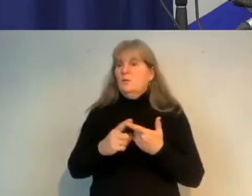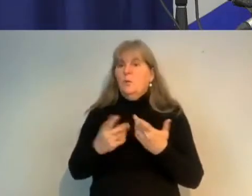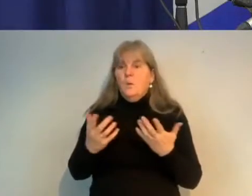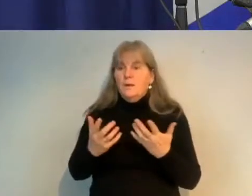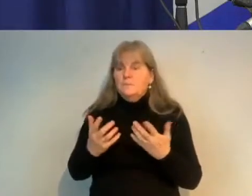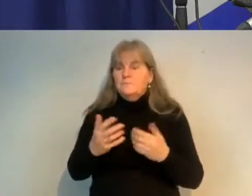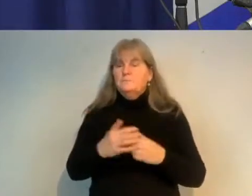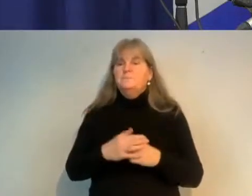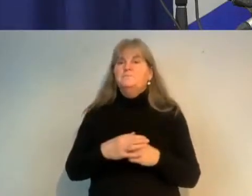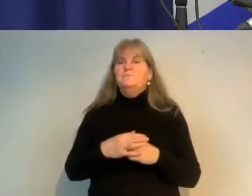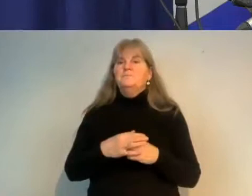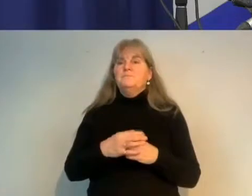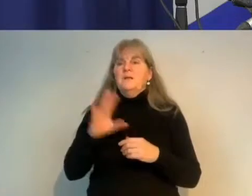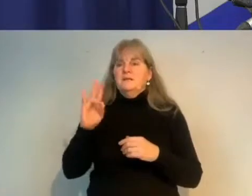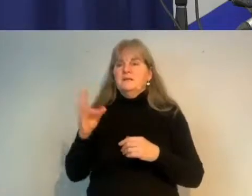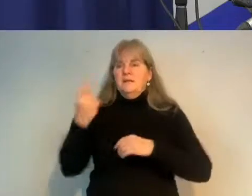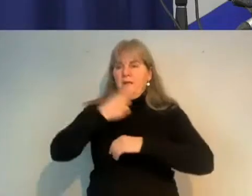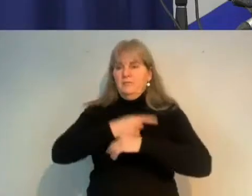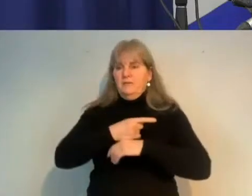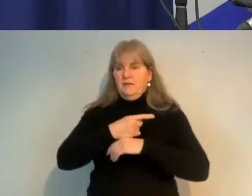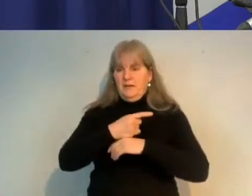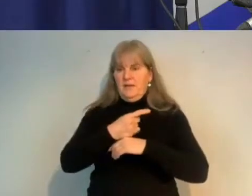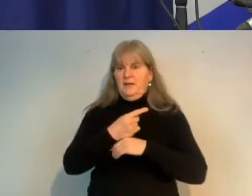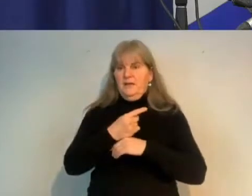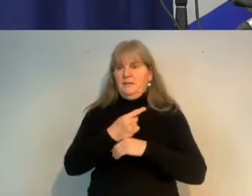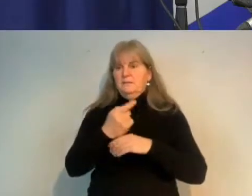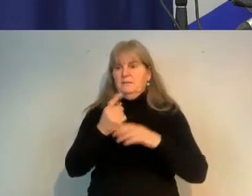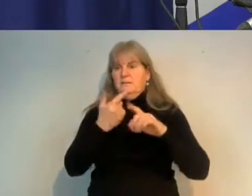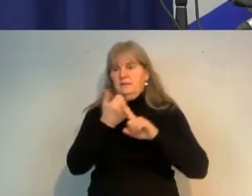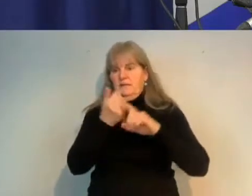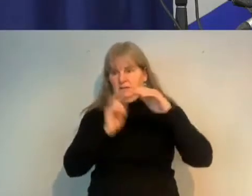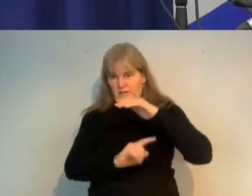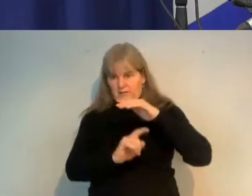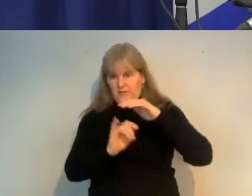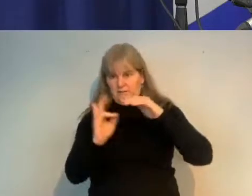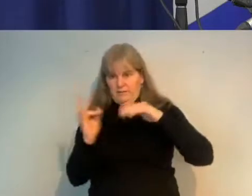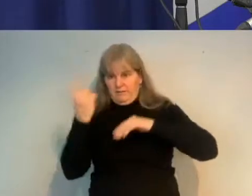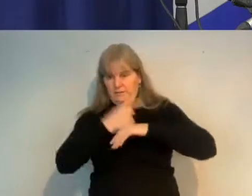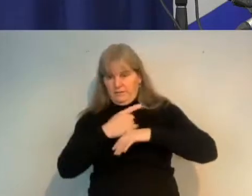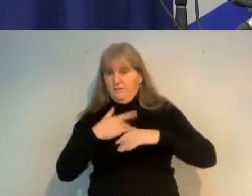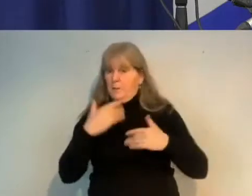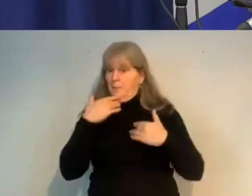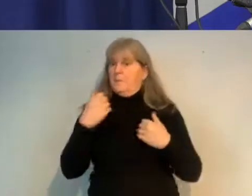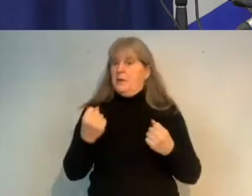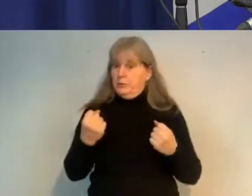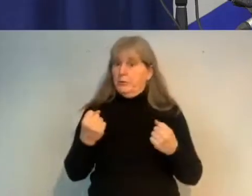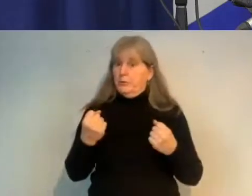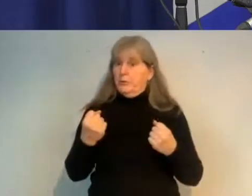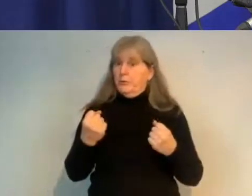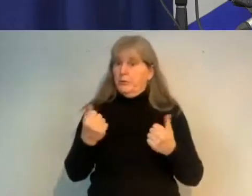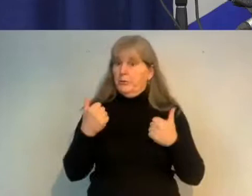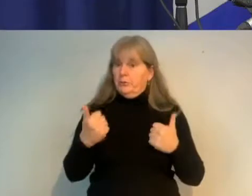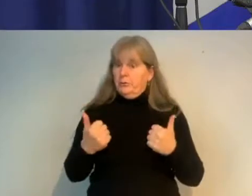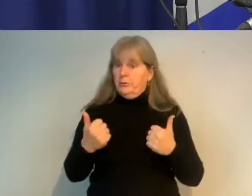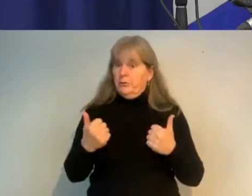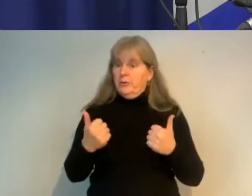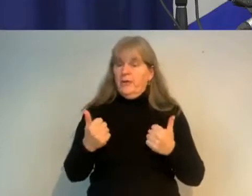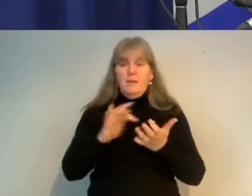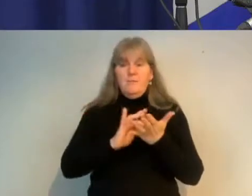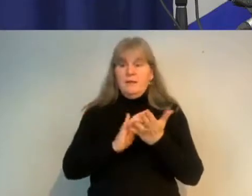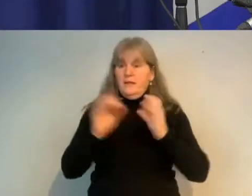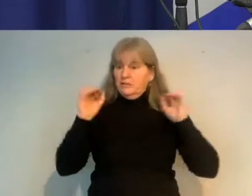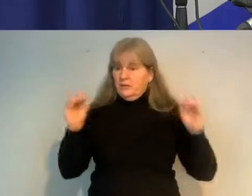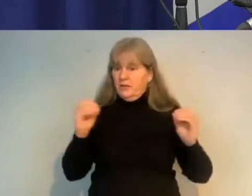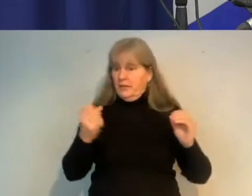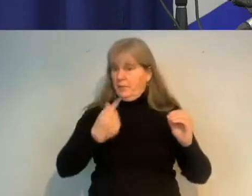days have passed and you feel better and you are off fever medicines like